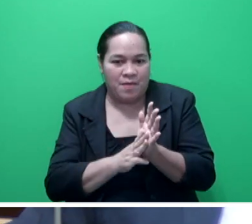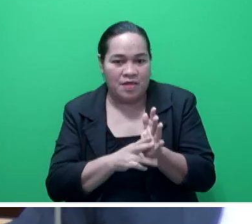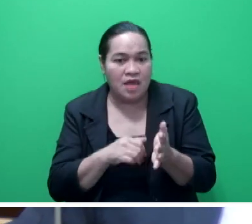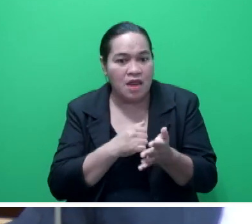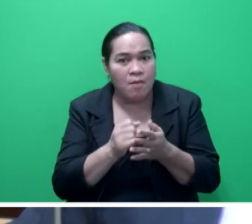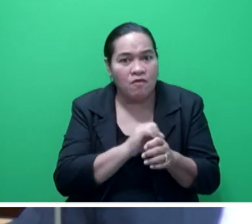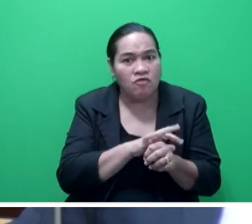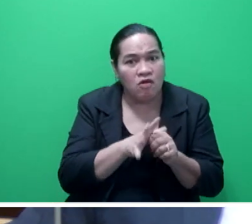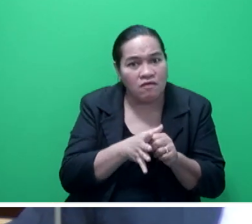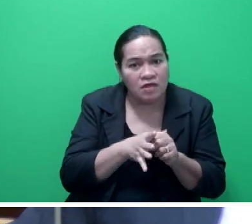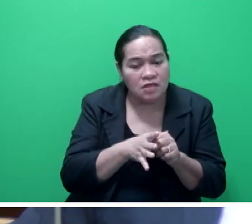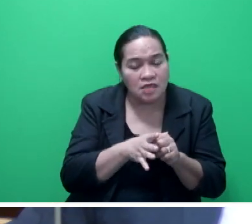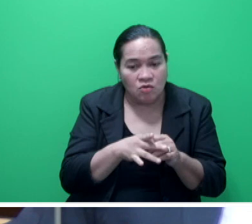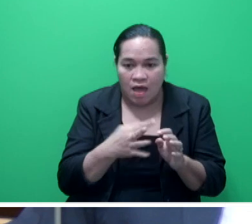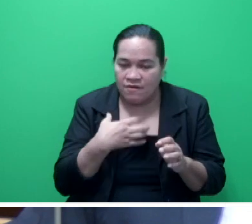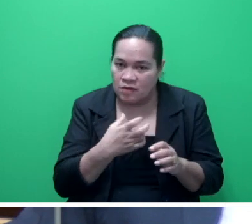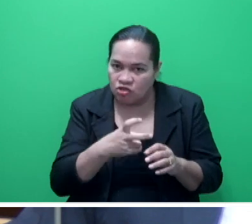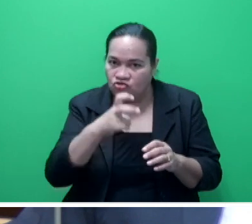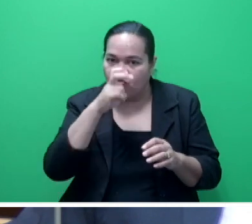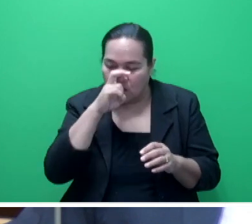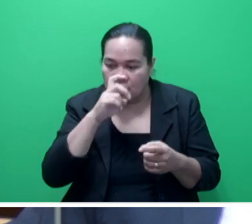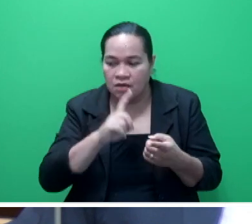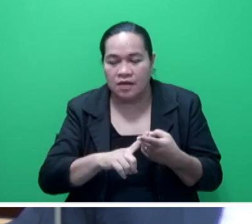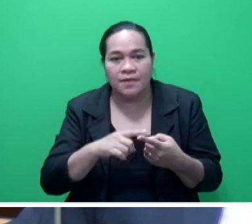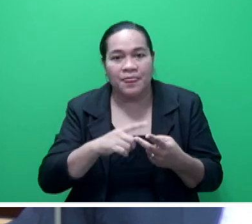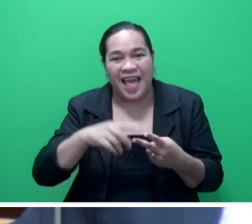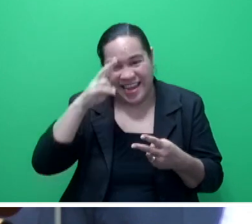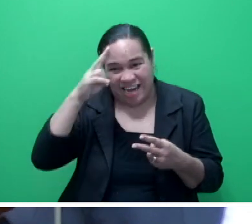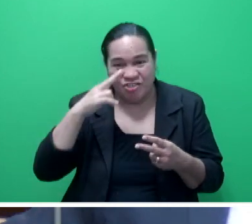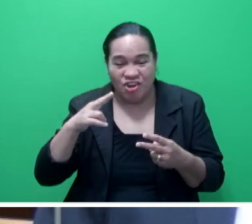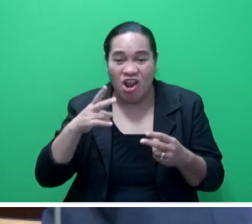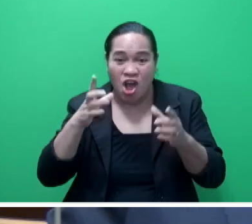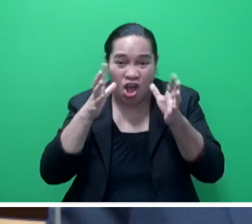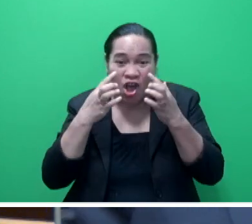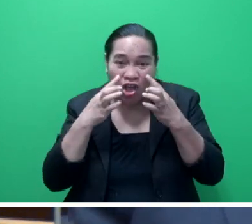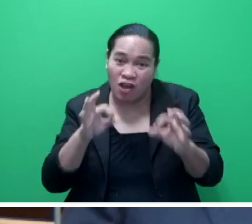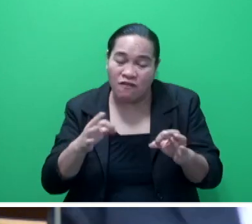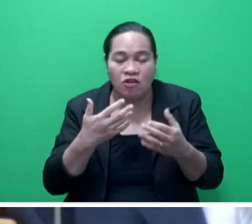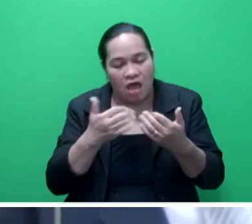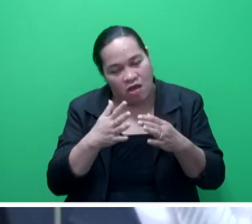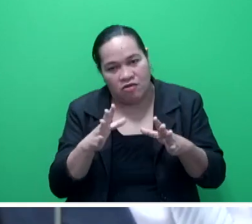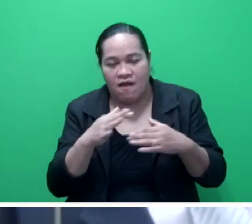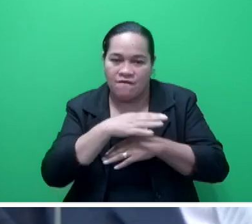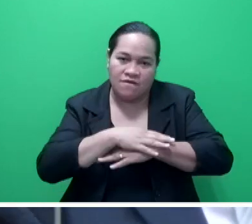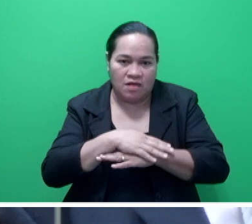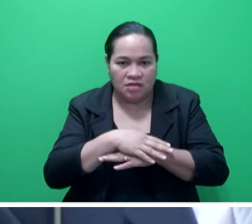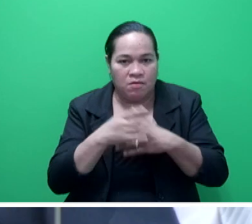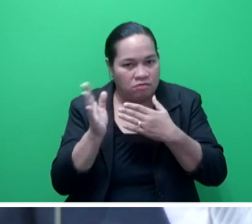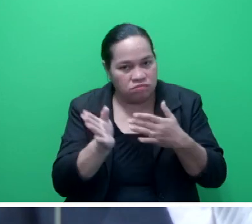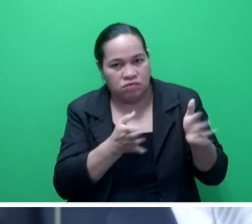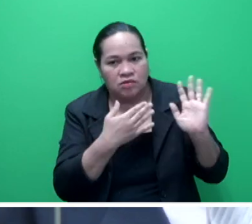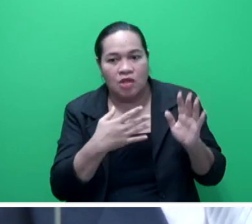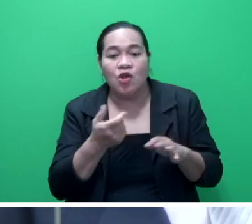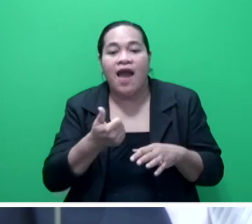related restrictions, including the national curfew, removal of restrictions on social gatherings, allowing businesses